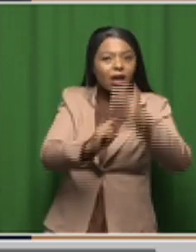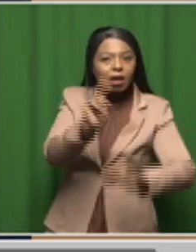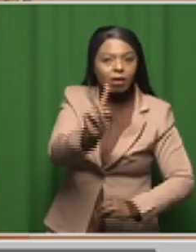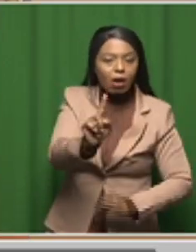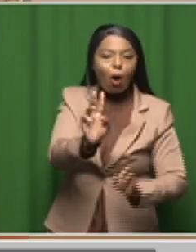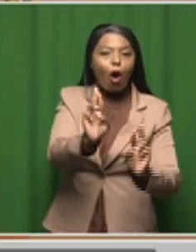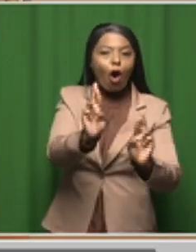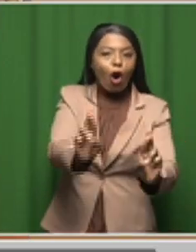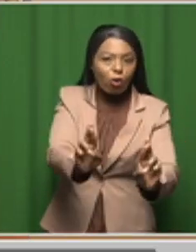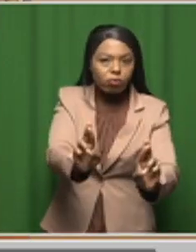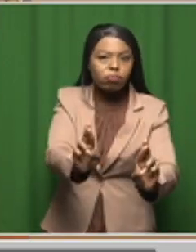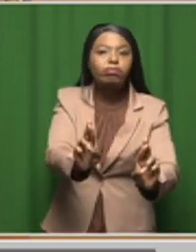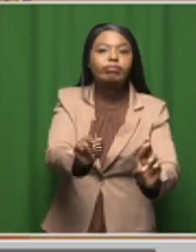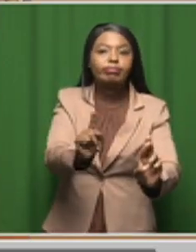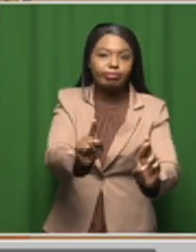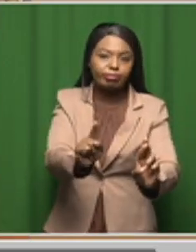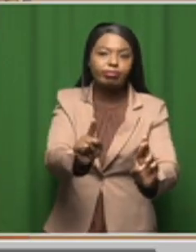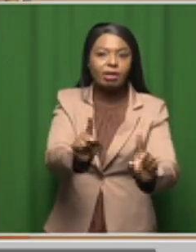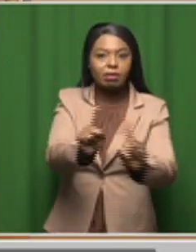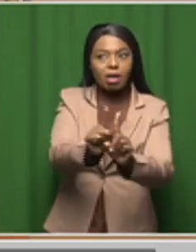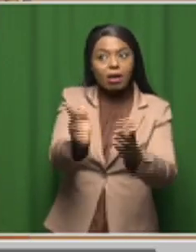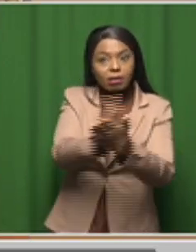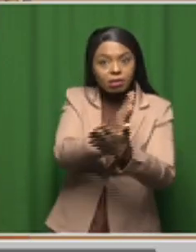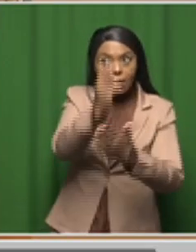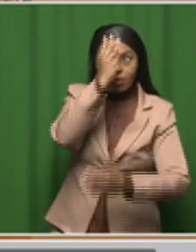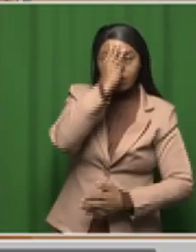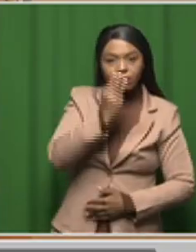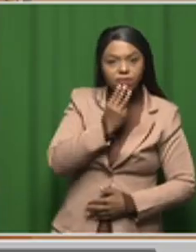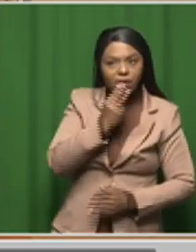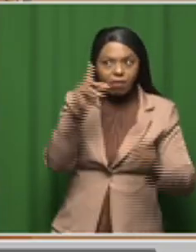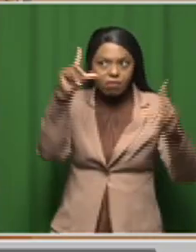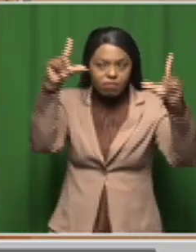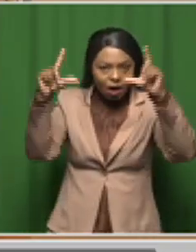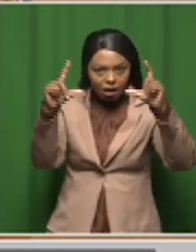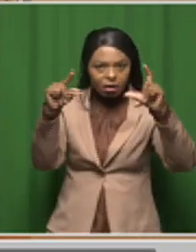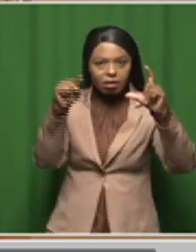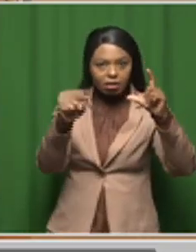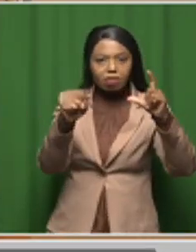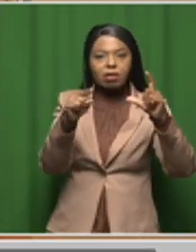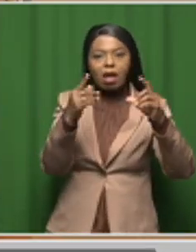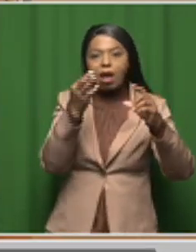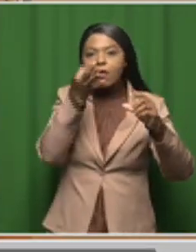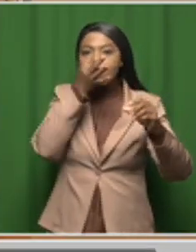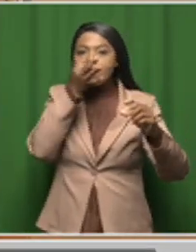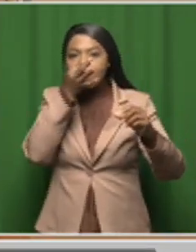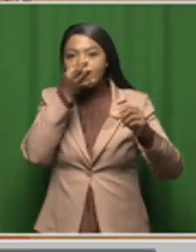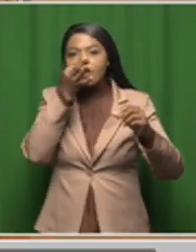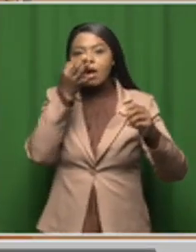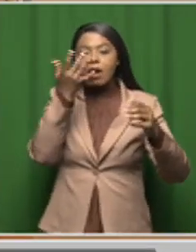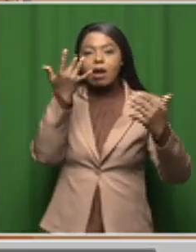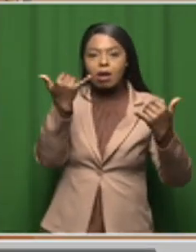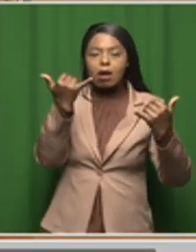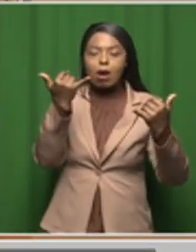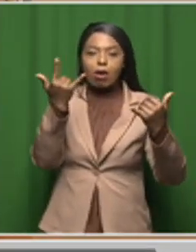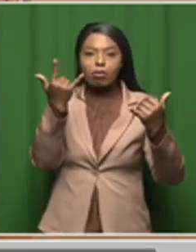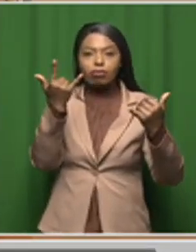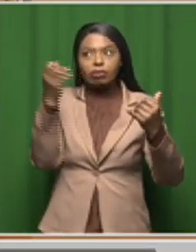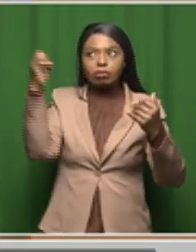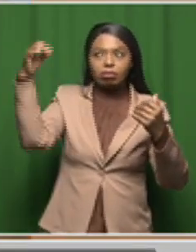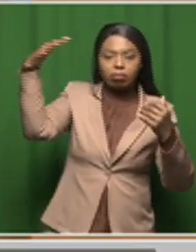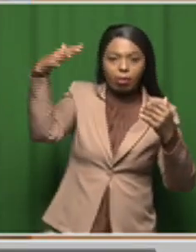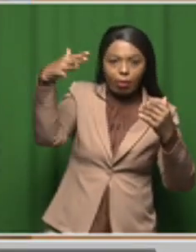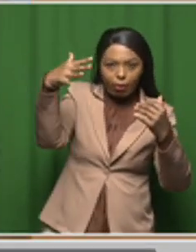the images of the landscape and sunflower fields. Sunflowers are one of the themes and the